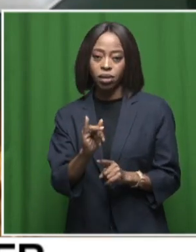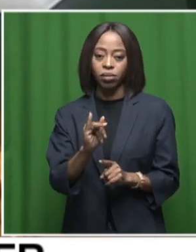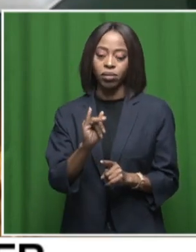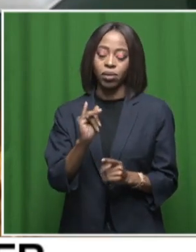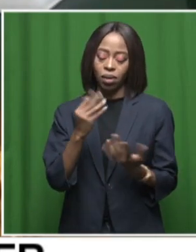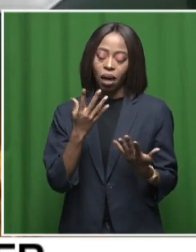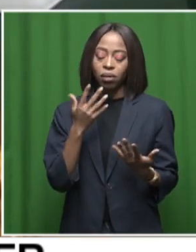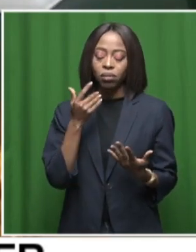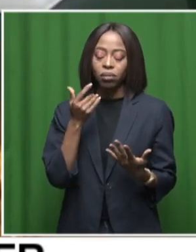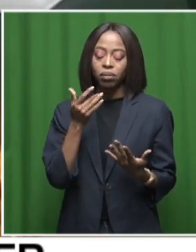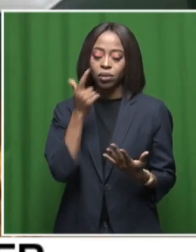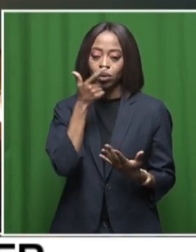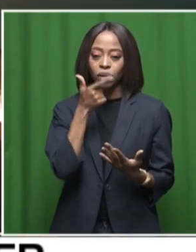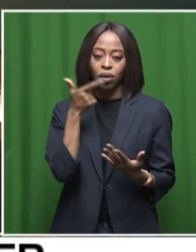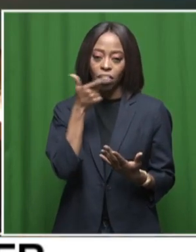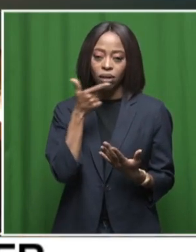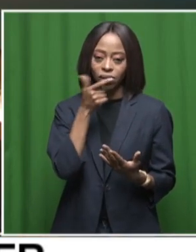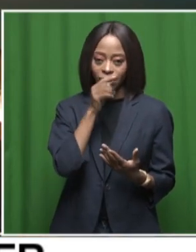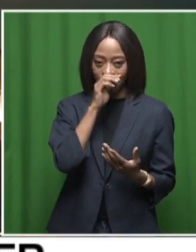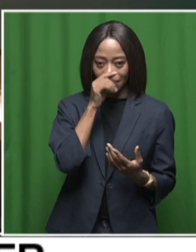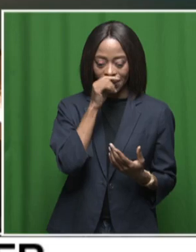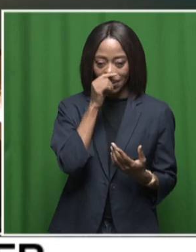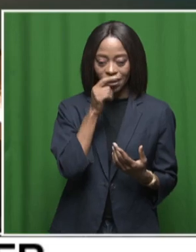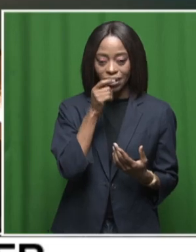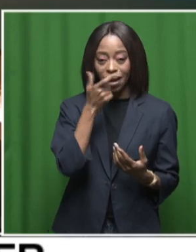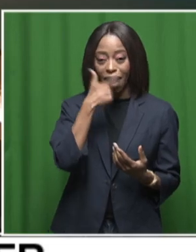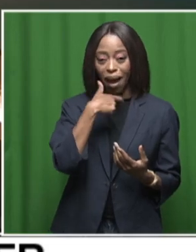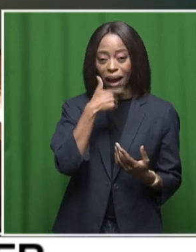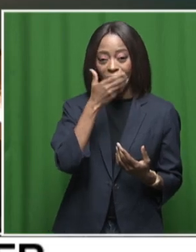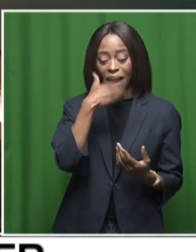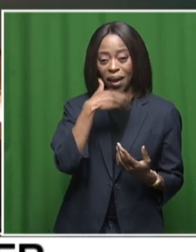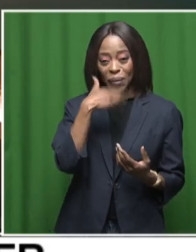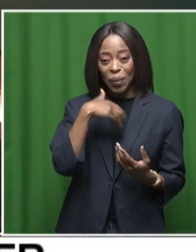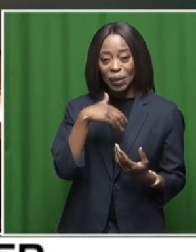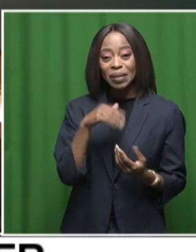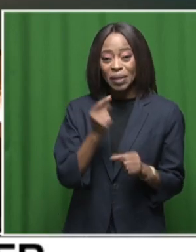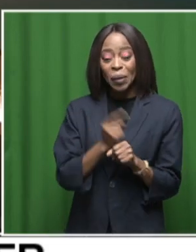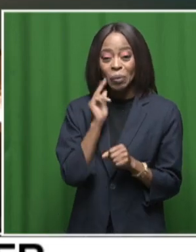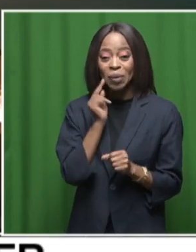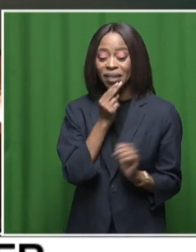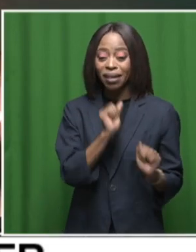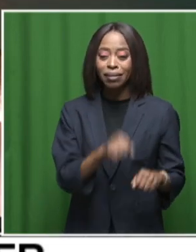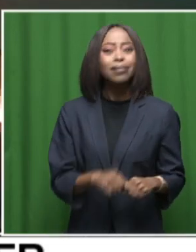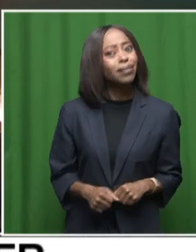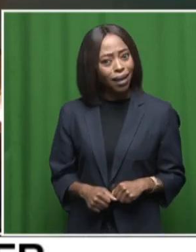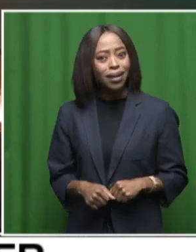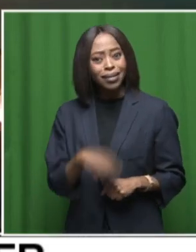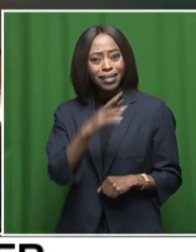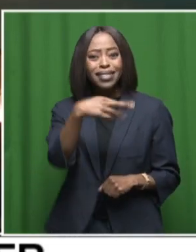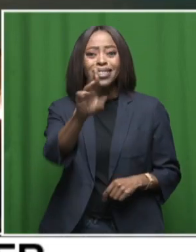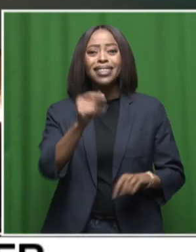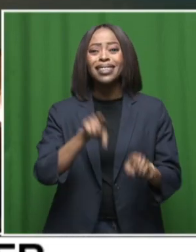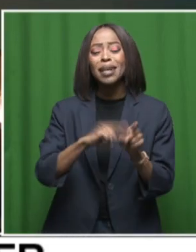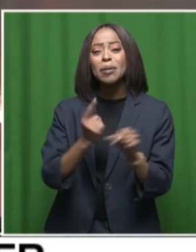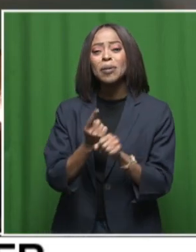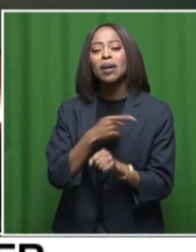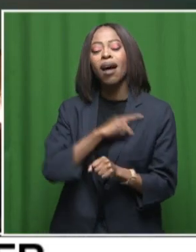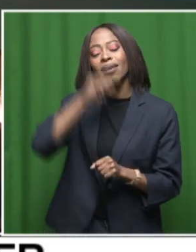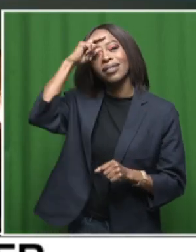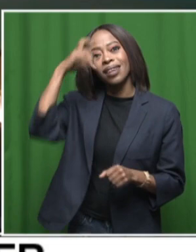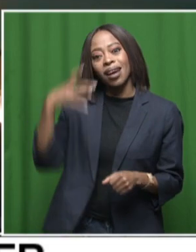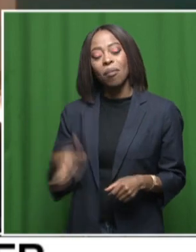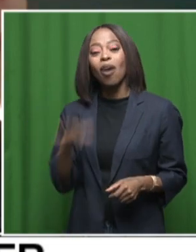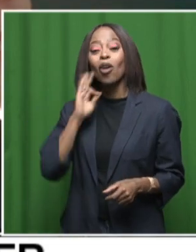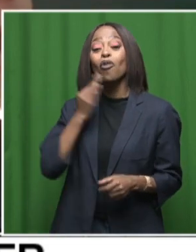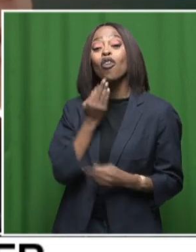for the day. And apples are always a good idea in a slaw, hey? You know, and it's summer, so fruit